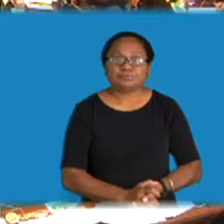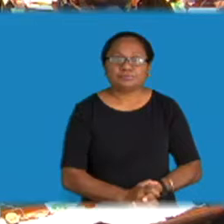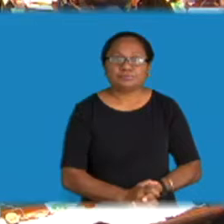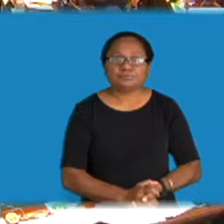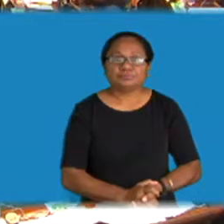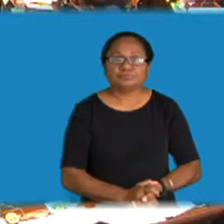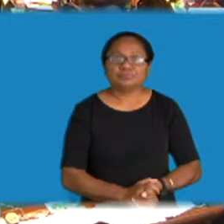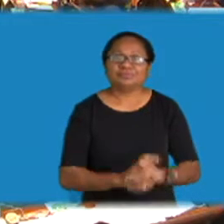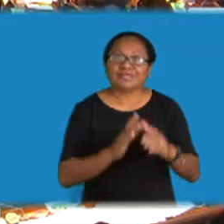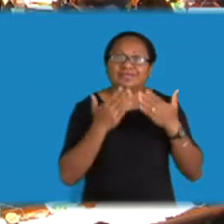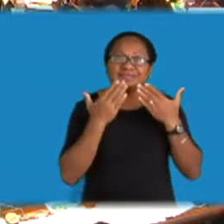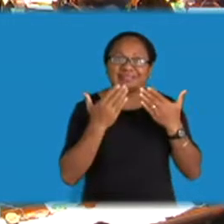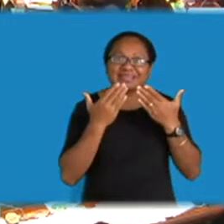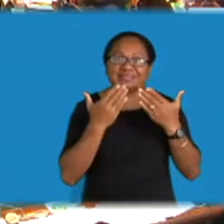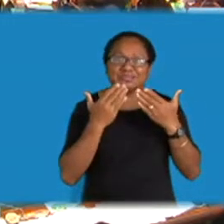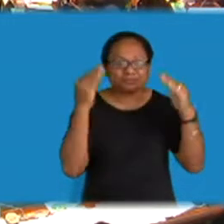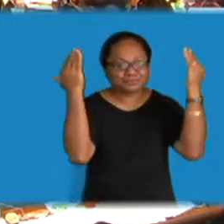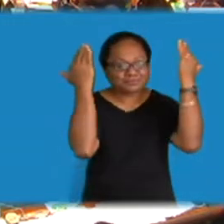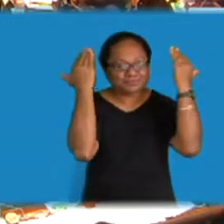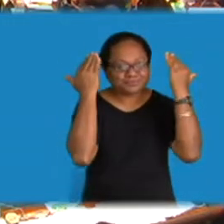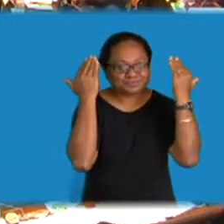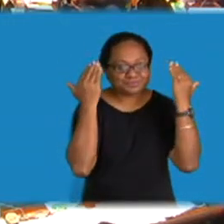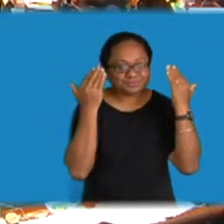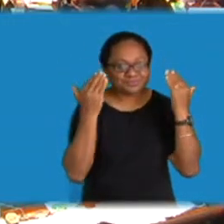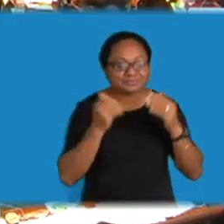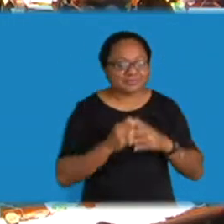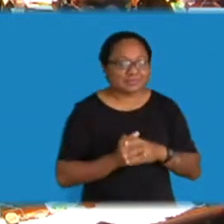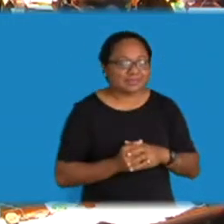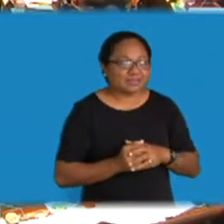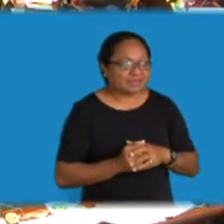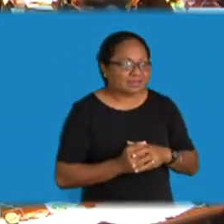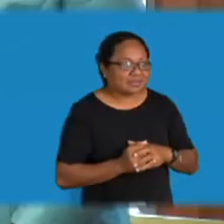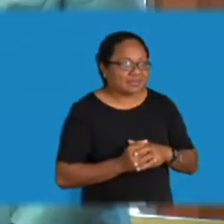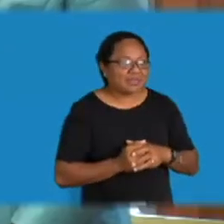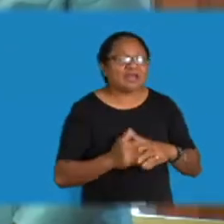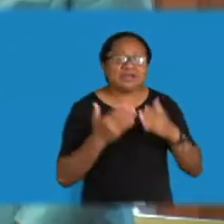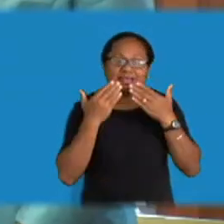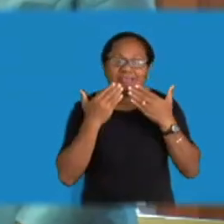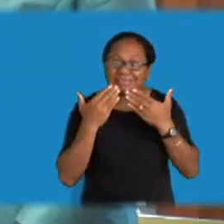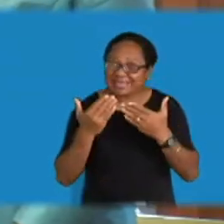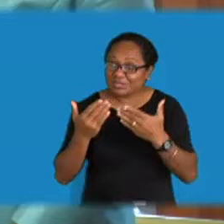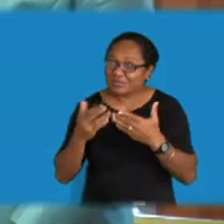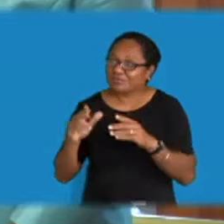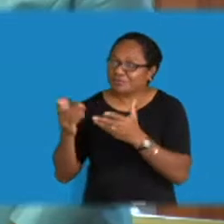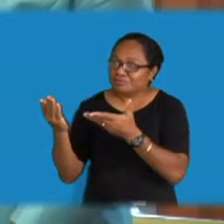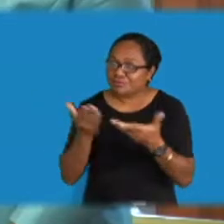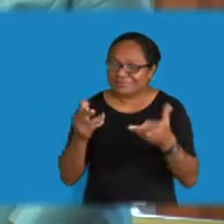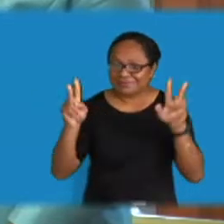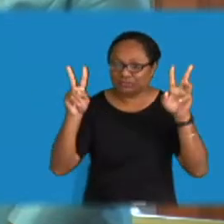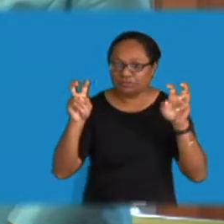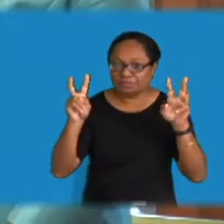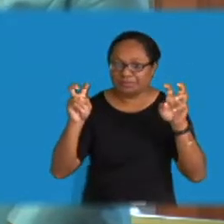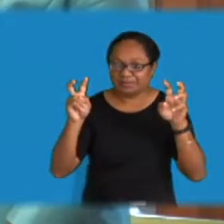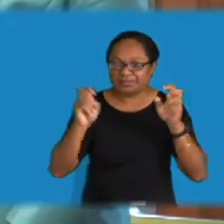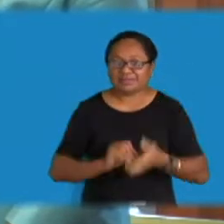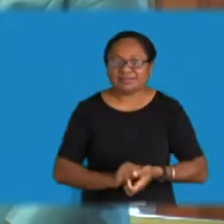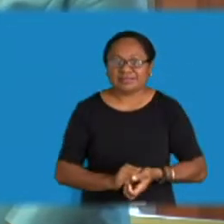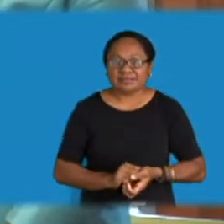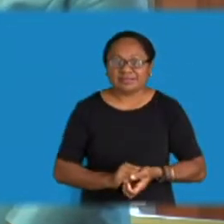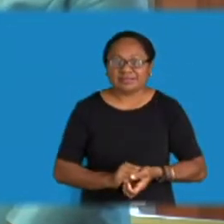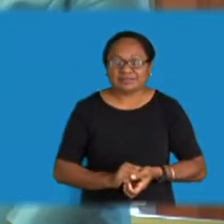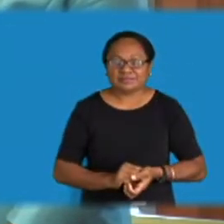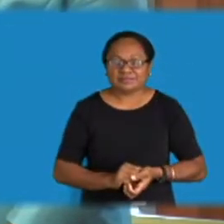Thank you, Madam Speaker, and thank you, Honourable Minister, for bringing this topic into this House. As we are aware, there's an increase in drug